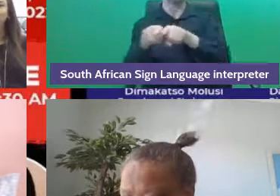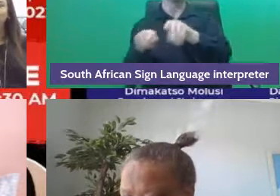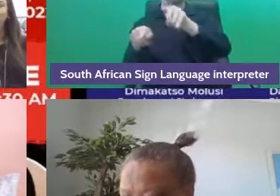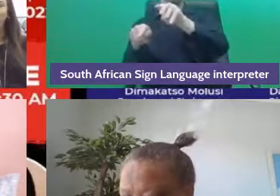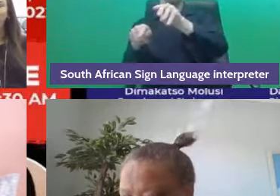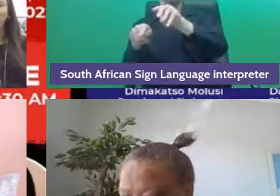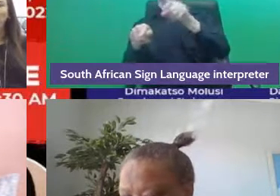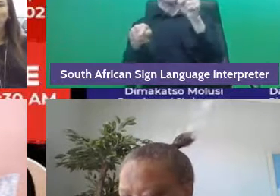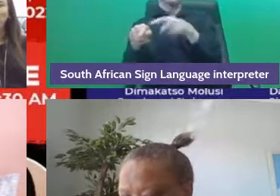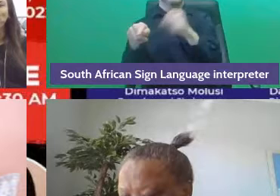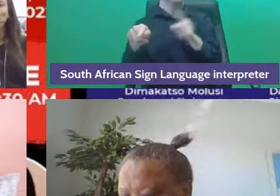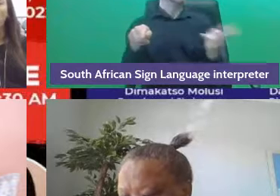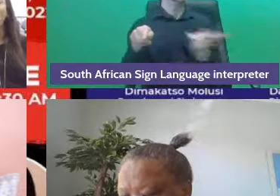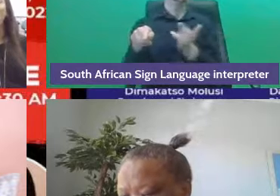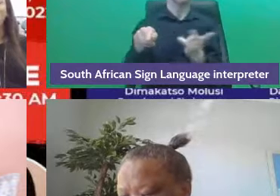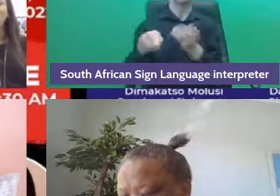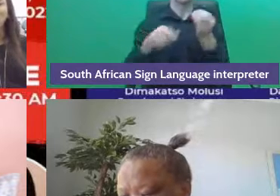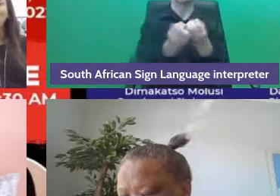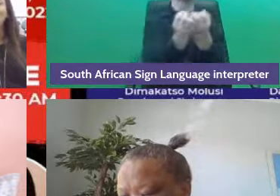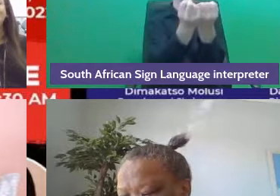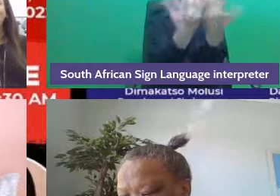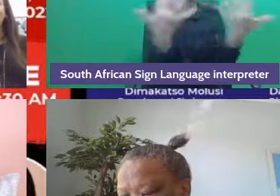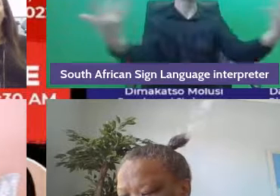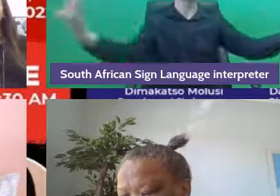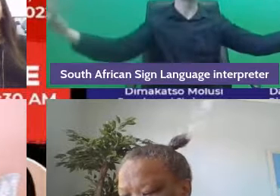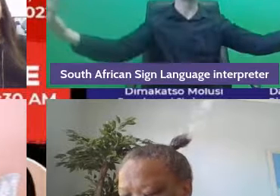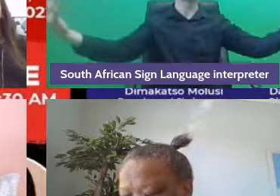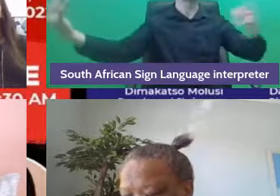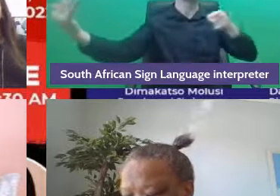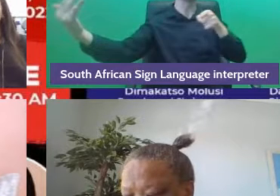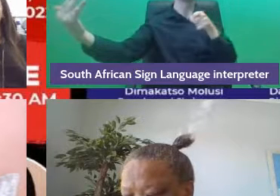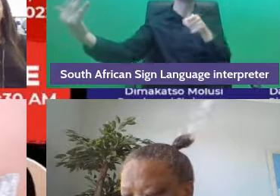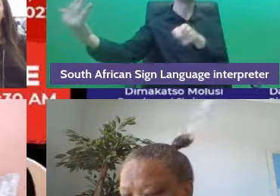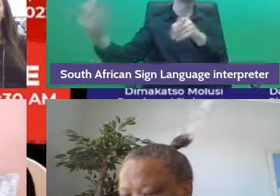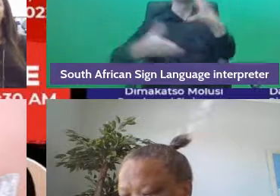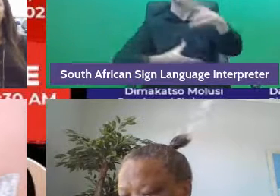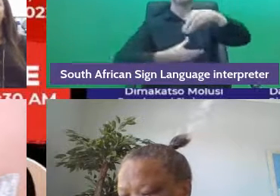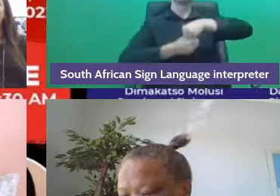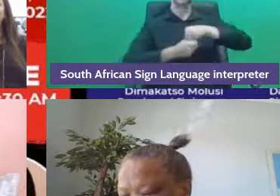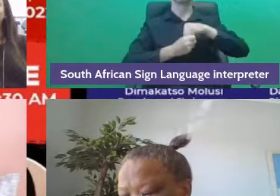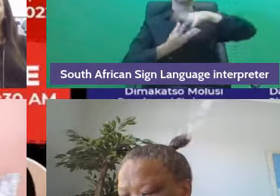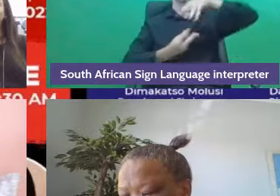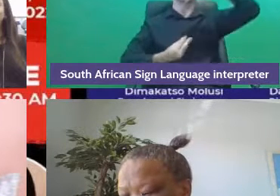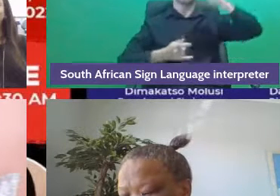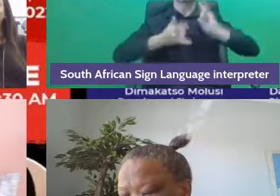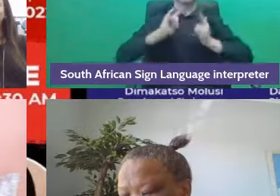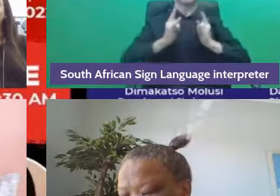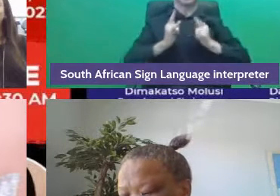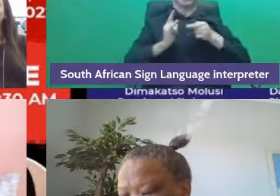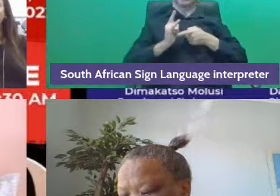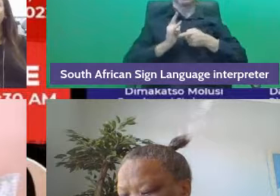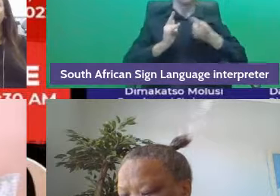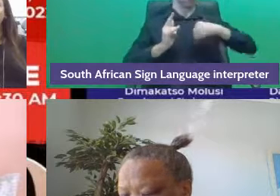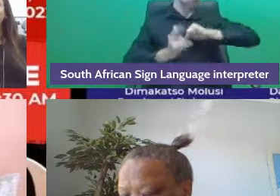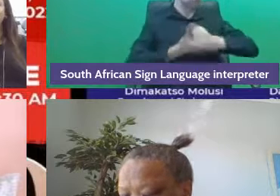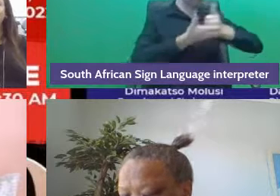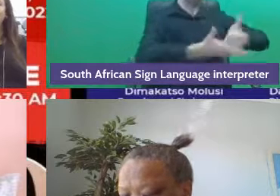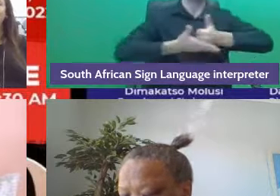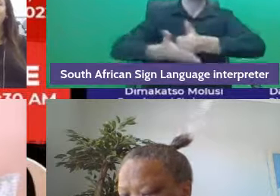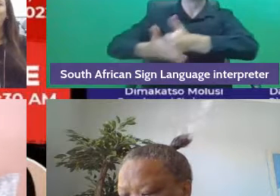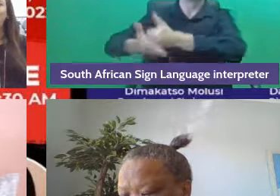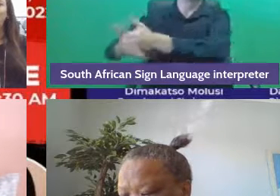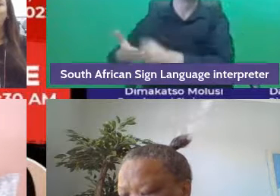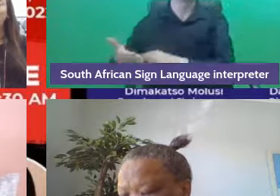an intermediary of for the Gender-Based Violence Response and Femicide Response Fund 1,